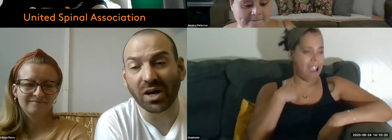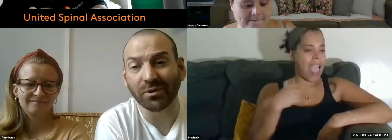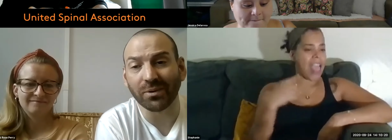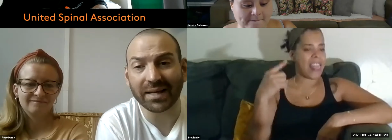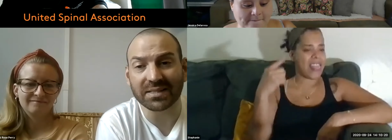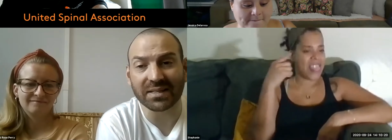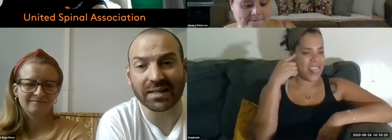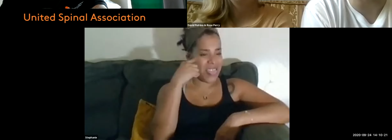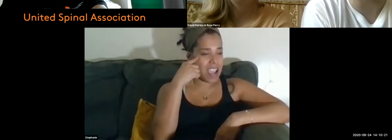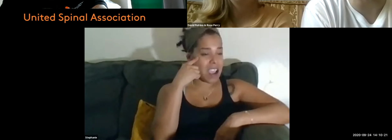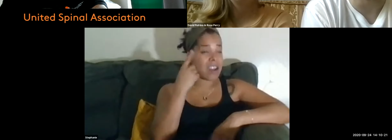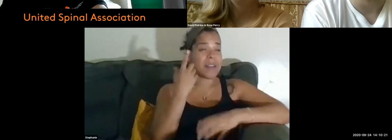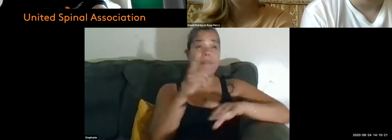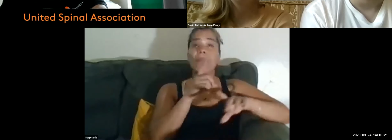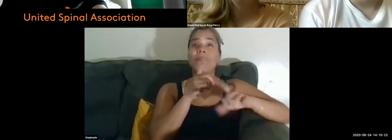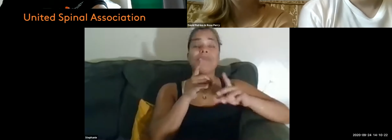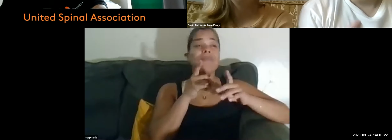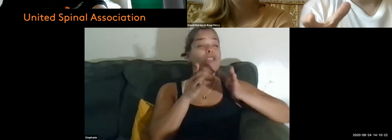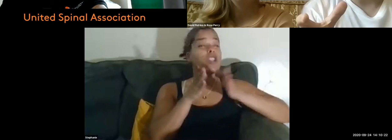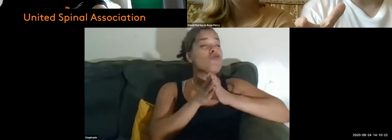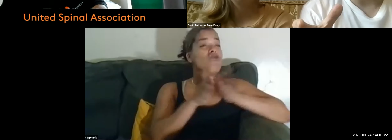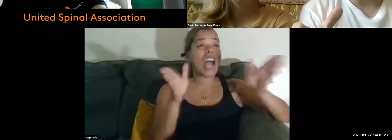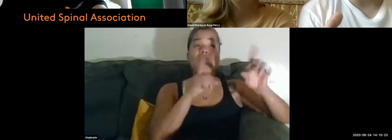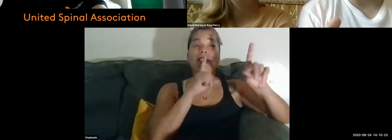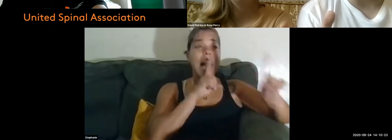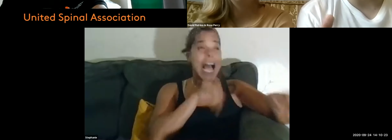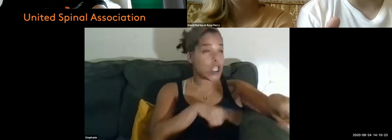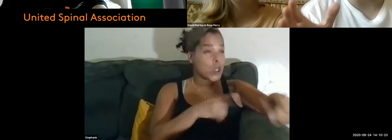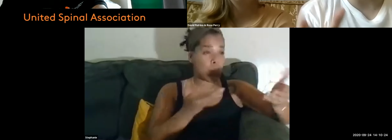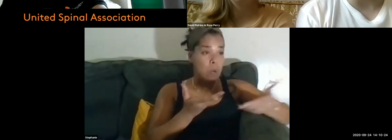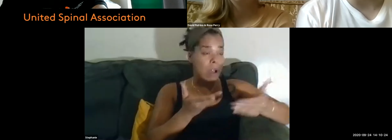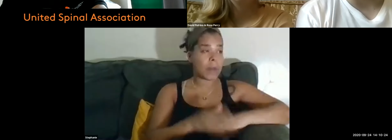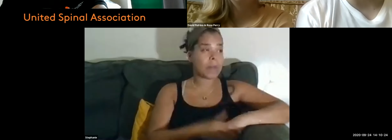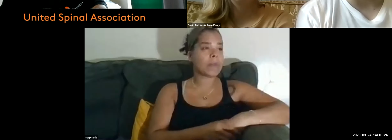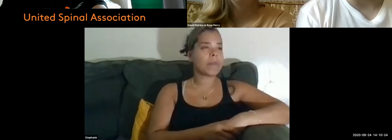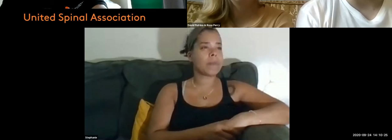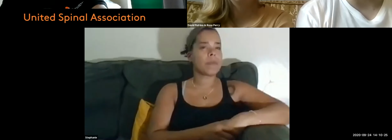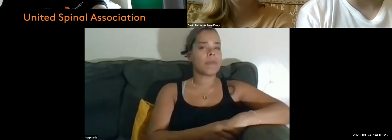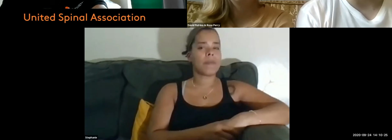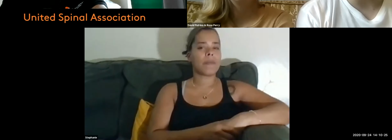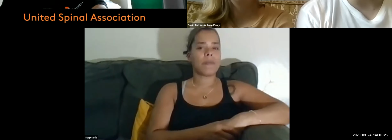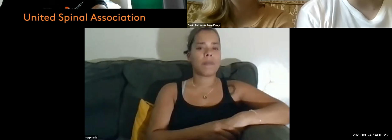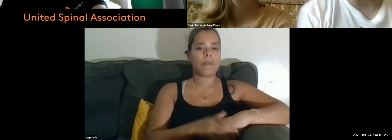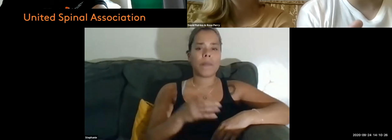that the general answer is what I would call siloing.